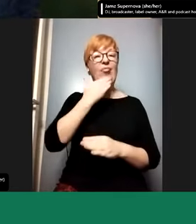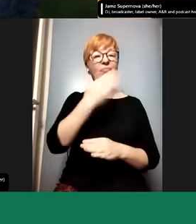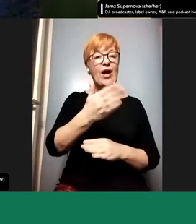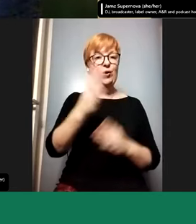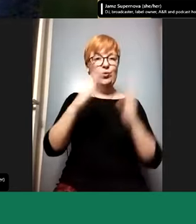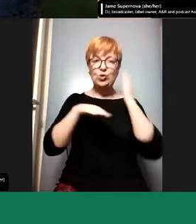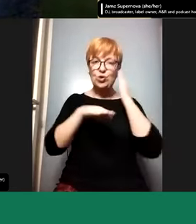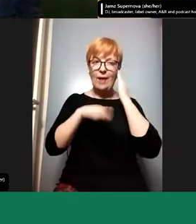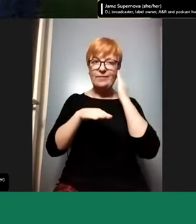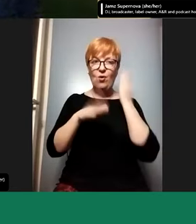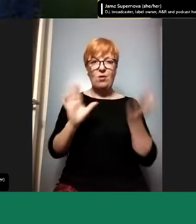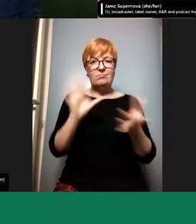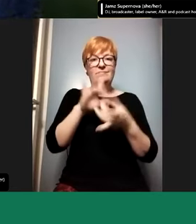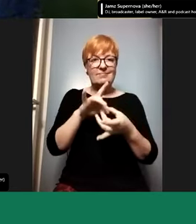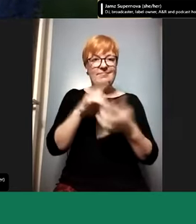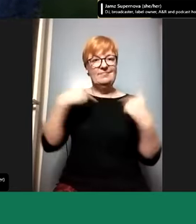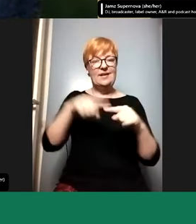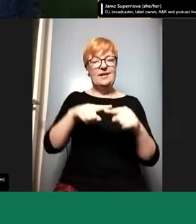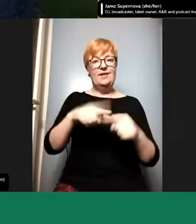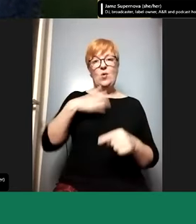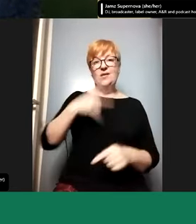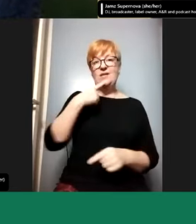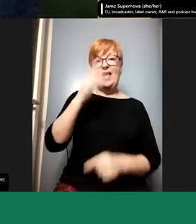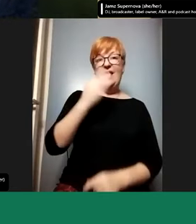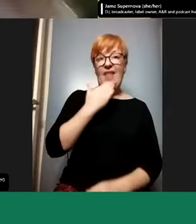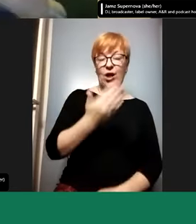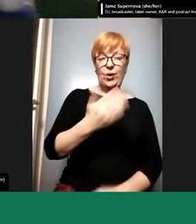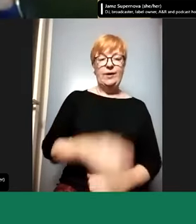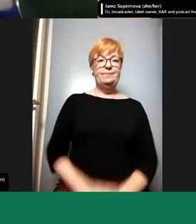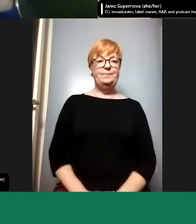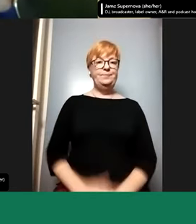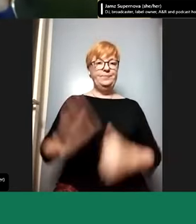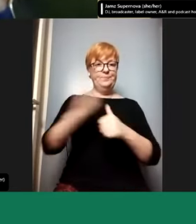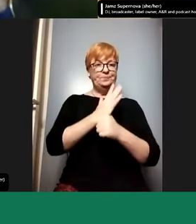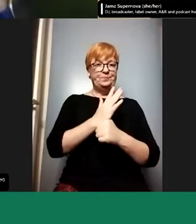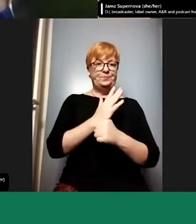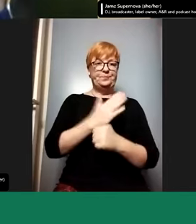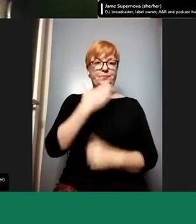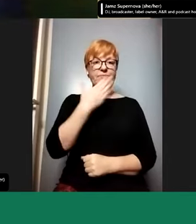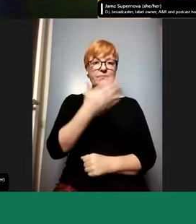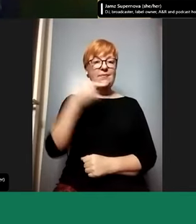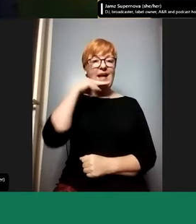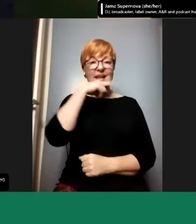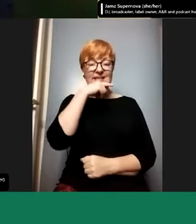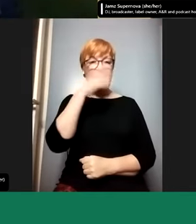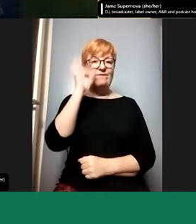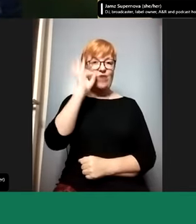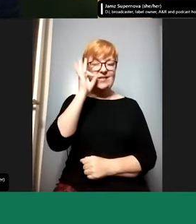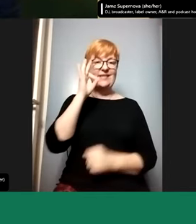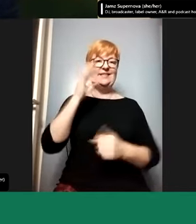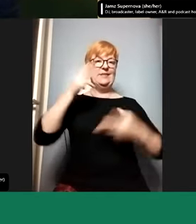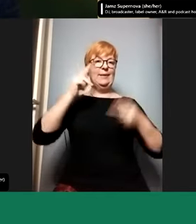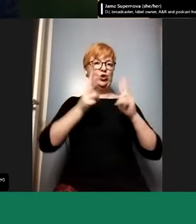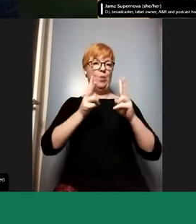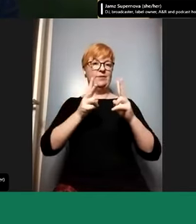well. There's a few thanks that I think we need to share for tonight. Firstly, I'd like to thank Lizzie and Francis, our BSL interpreters,